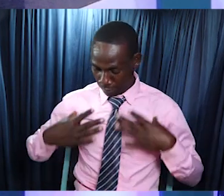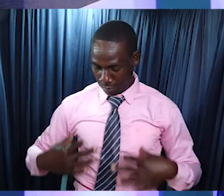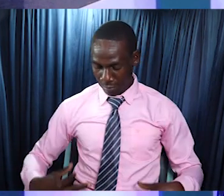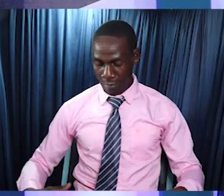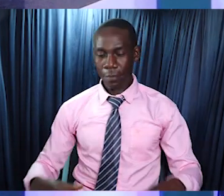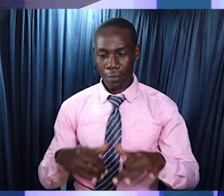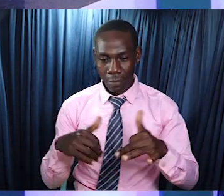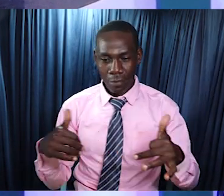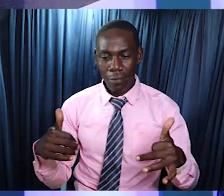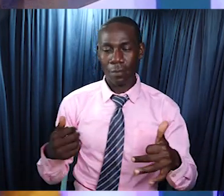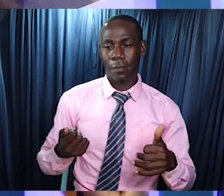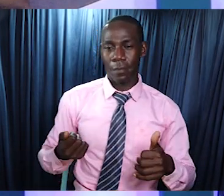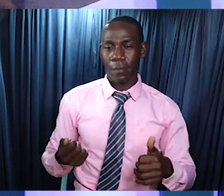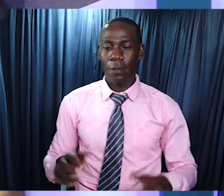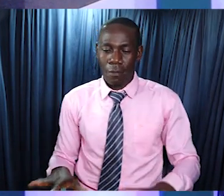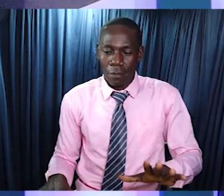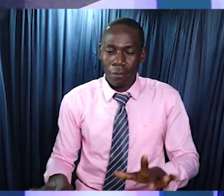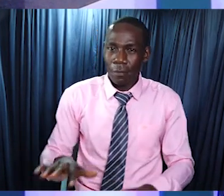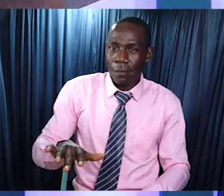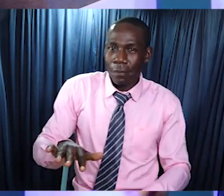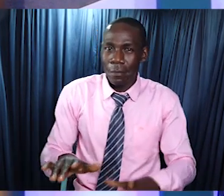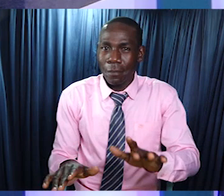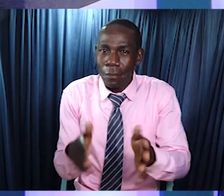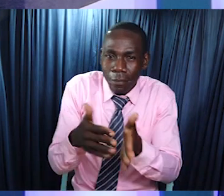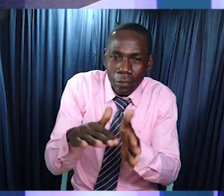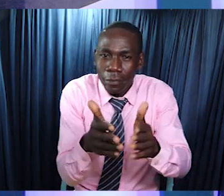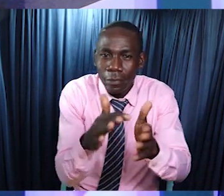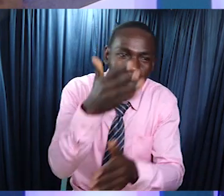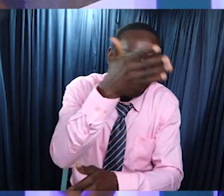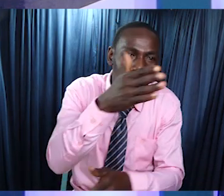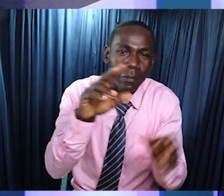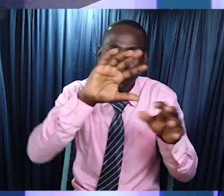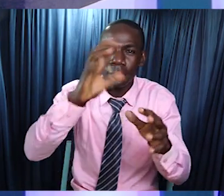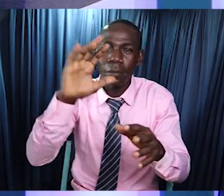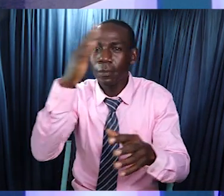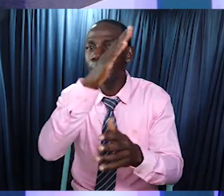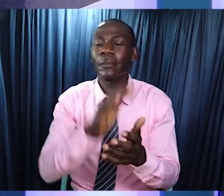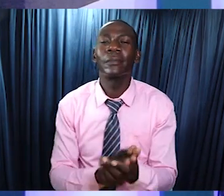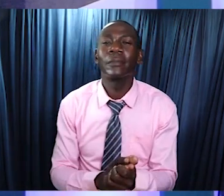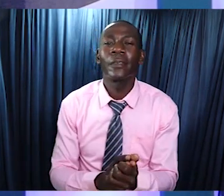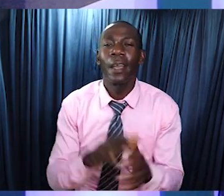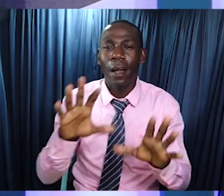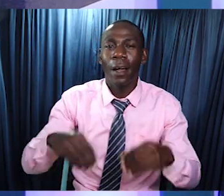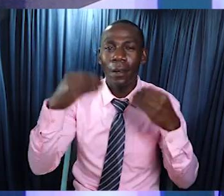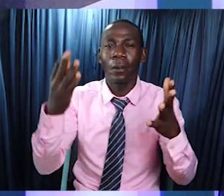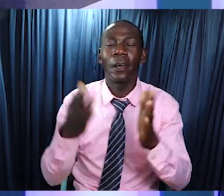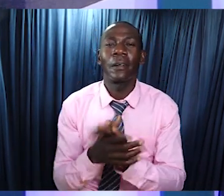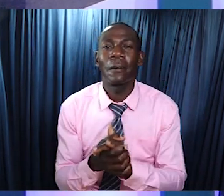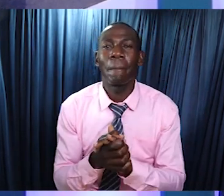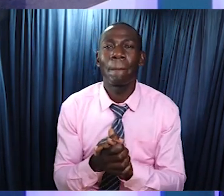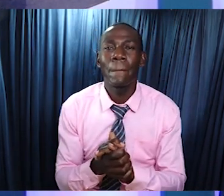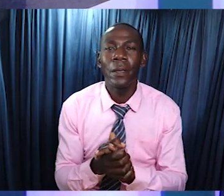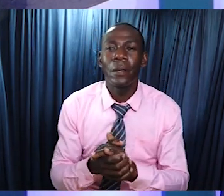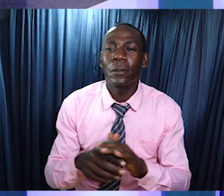humu. They have short dresses. Sasa wanatembea. Now they're walking. Jotoroni humo town. In town streets. Hallelujah.